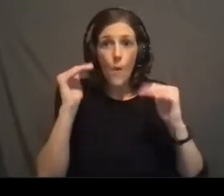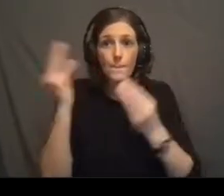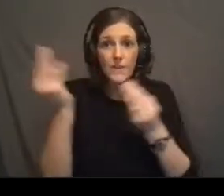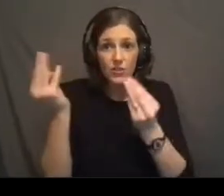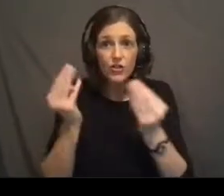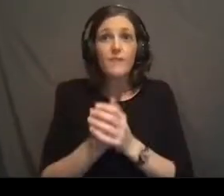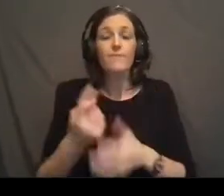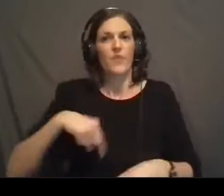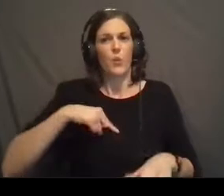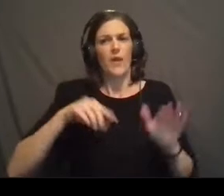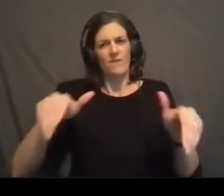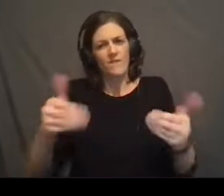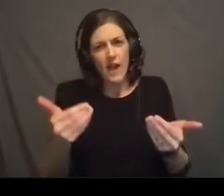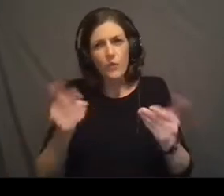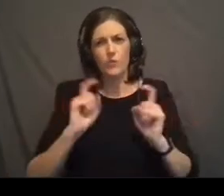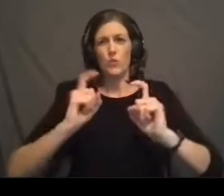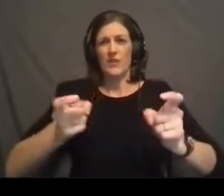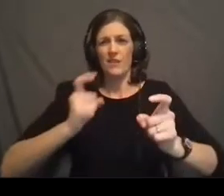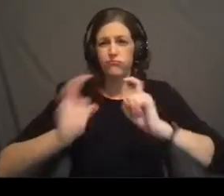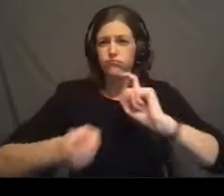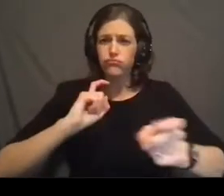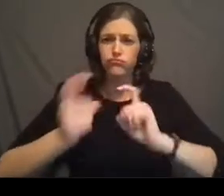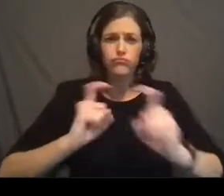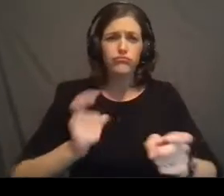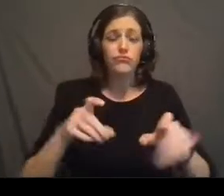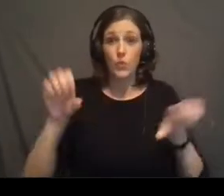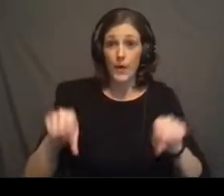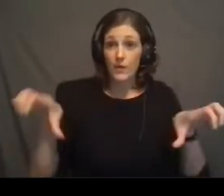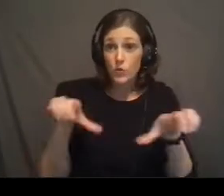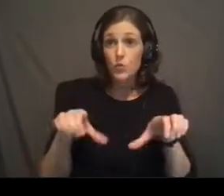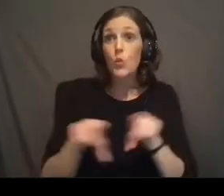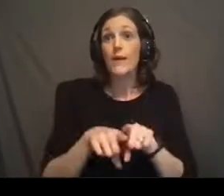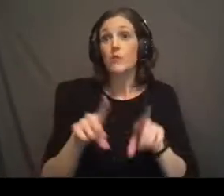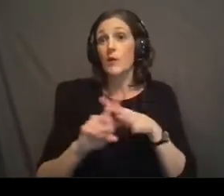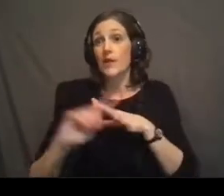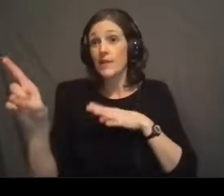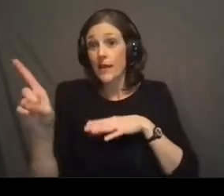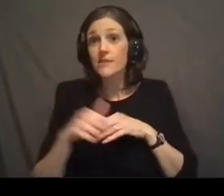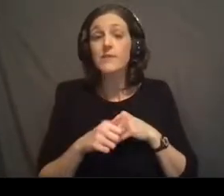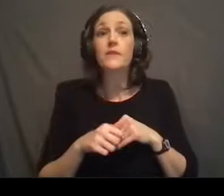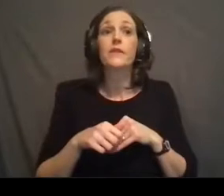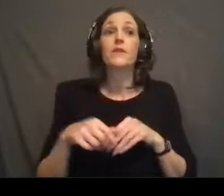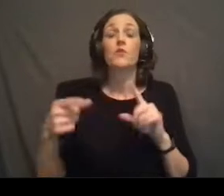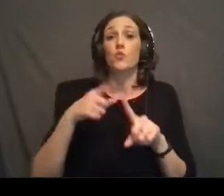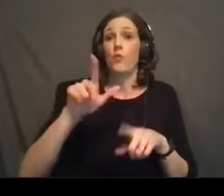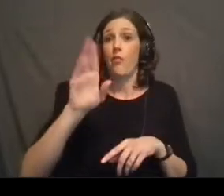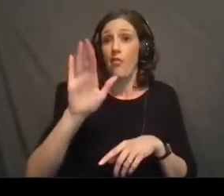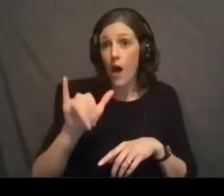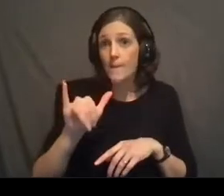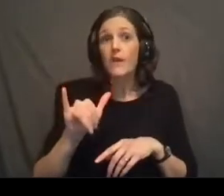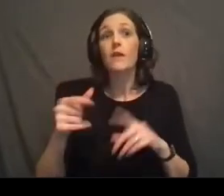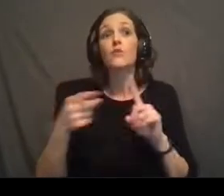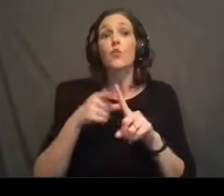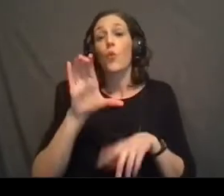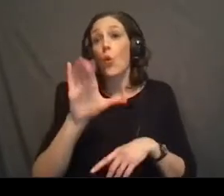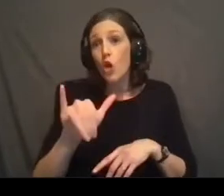We invite you to give generously, and you can do that as we exit outside into the lobby through into the courtyard.